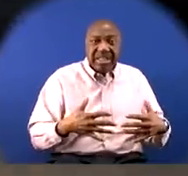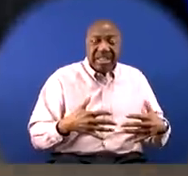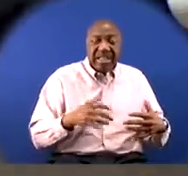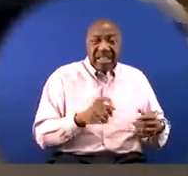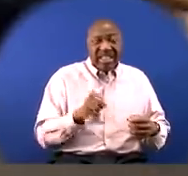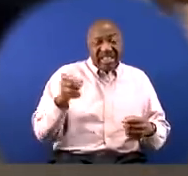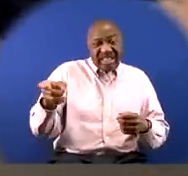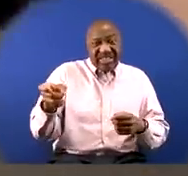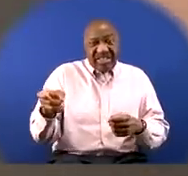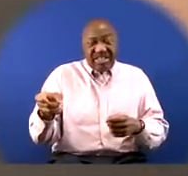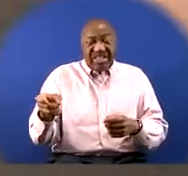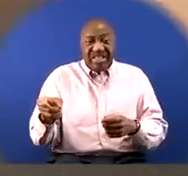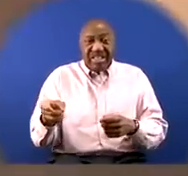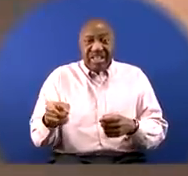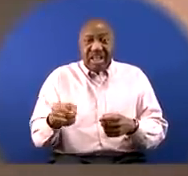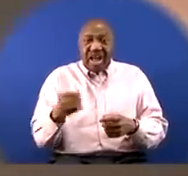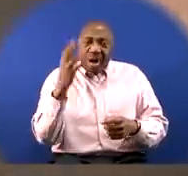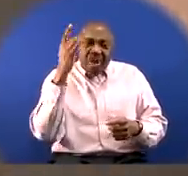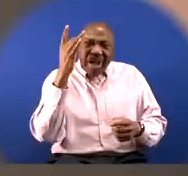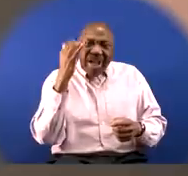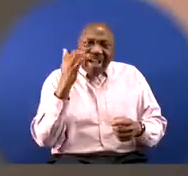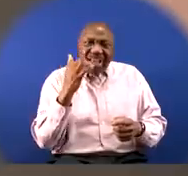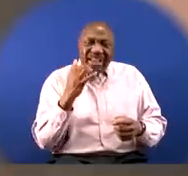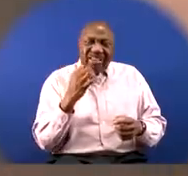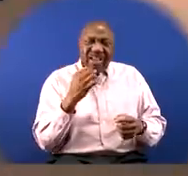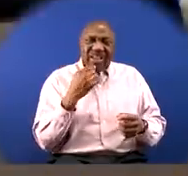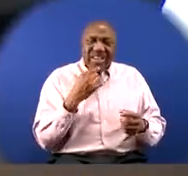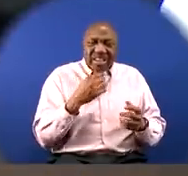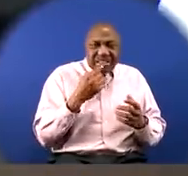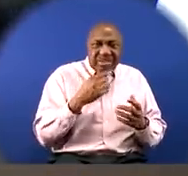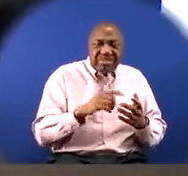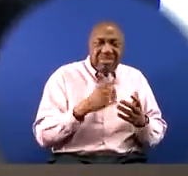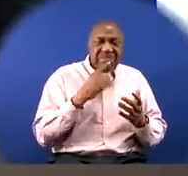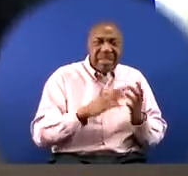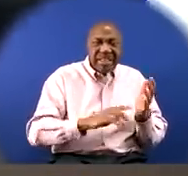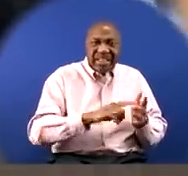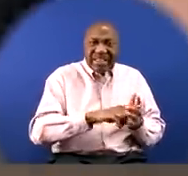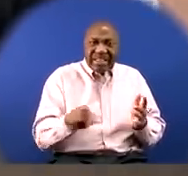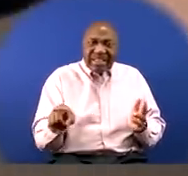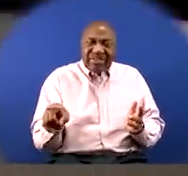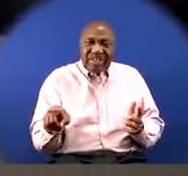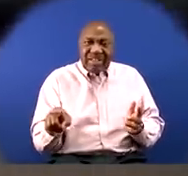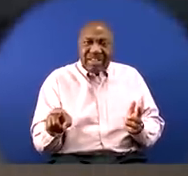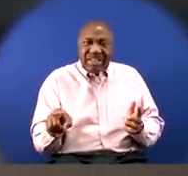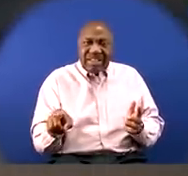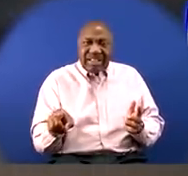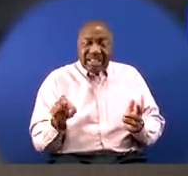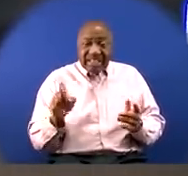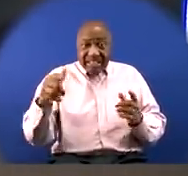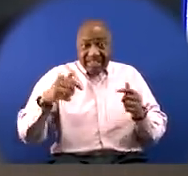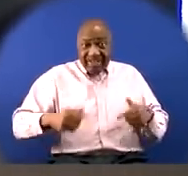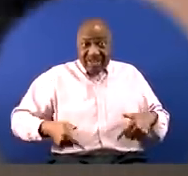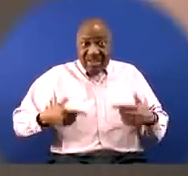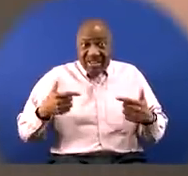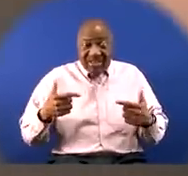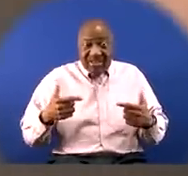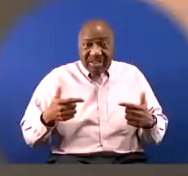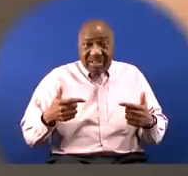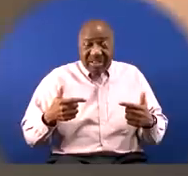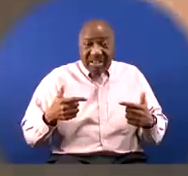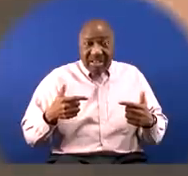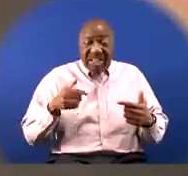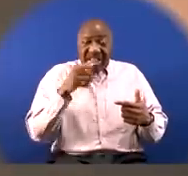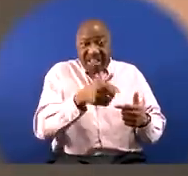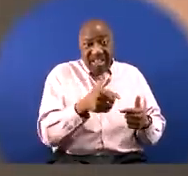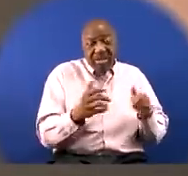his blood because he thought his blood leaving him to give her life would take